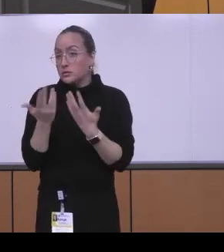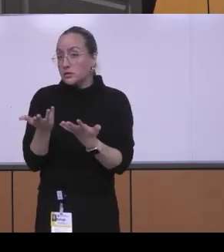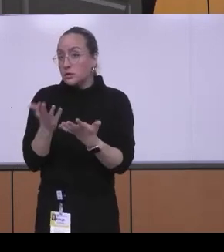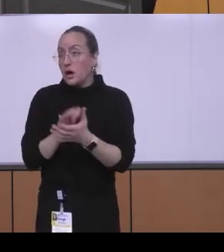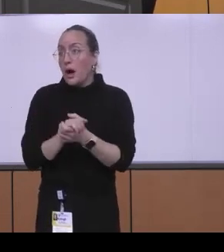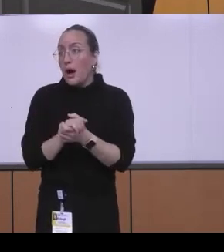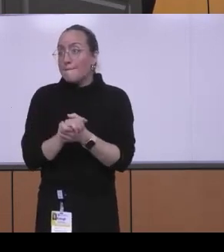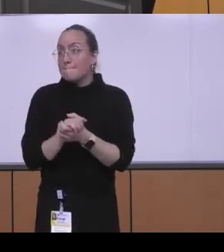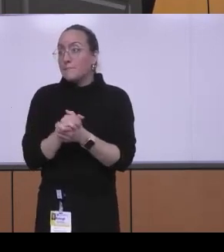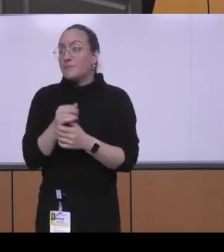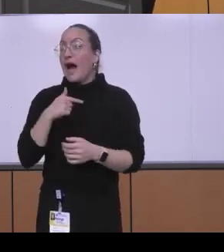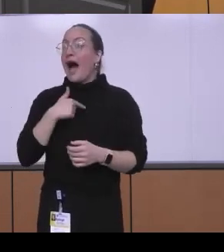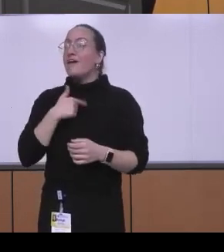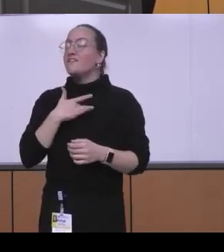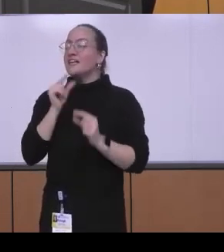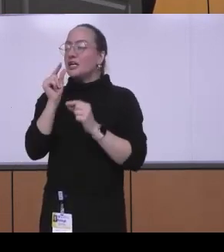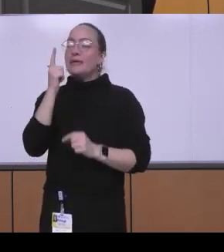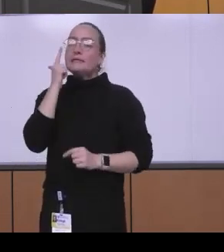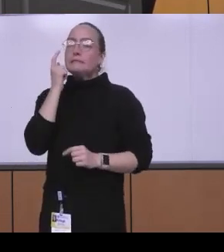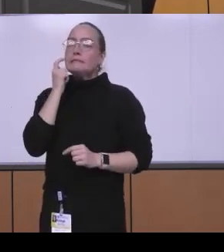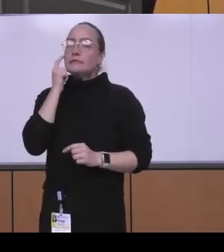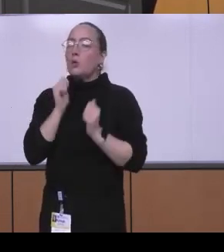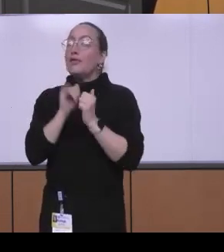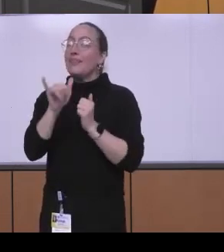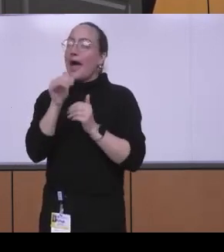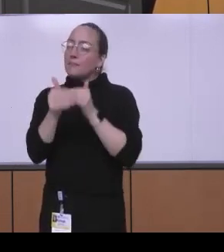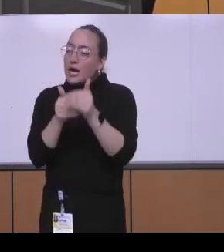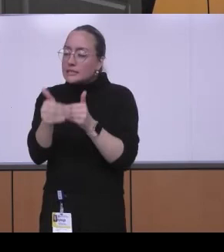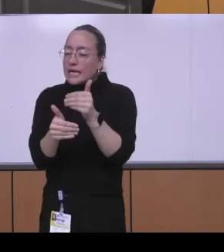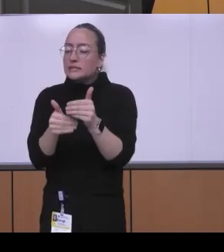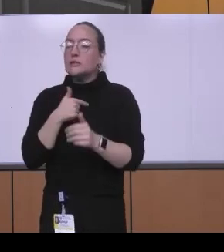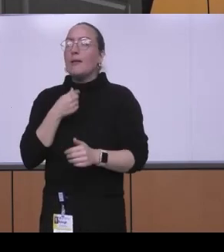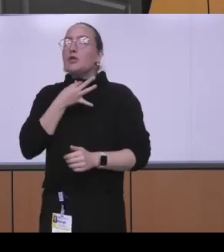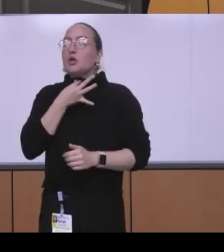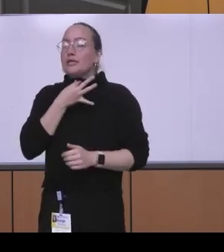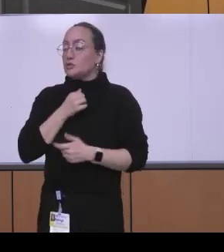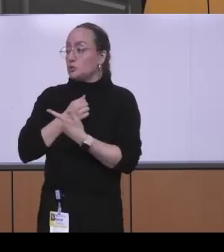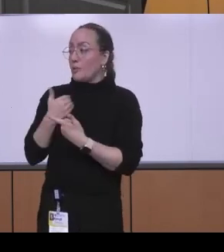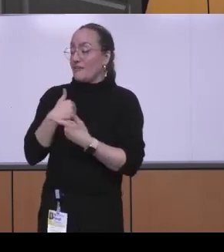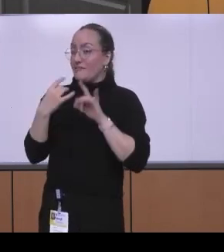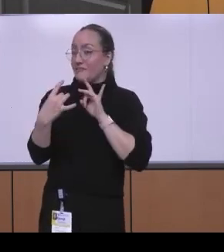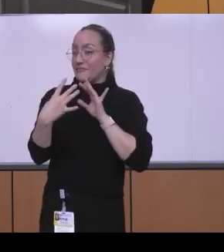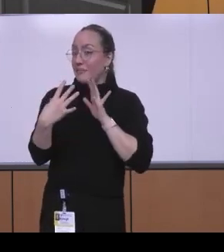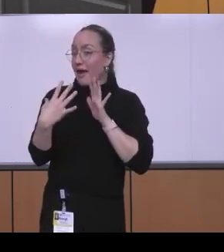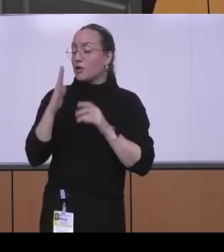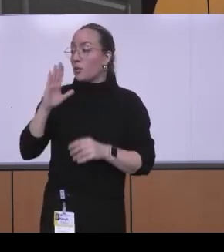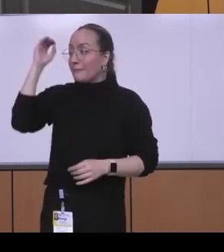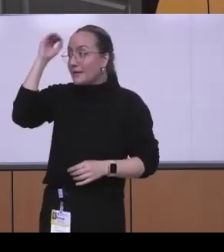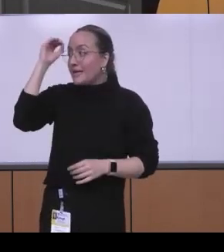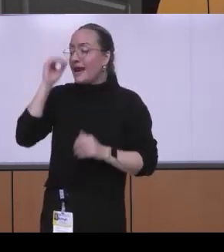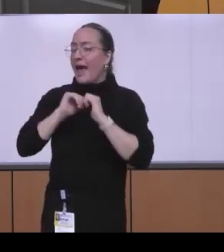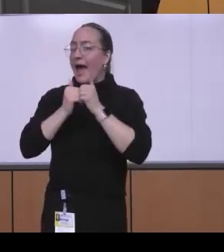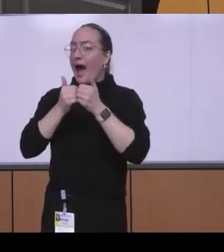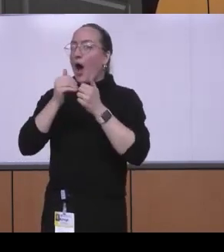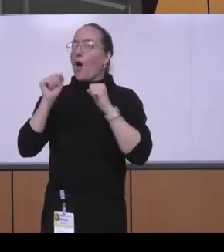I am full of suspicion for that process and curious if you have reflections or recommendations about how to